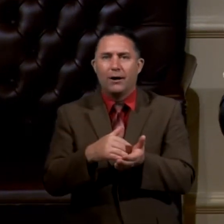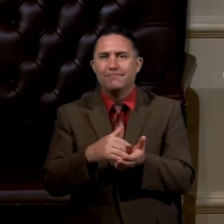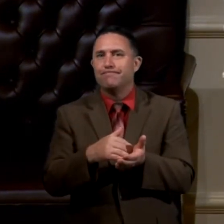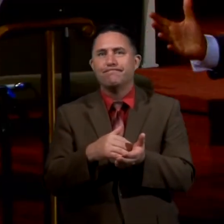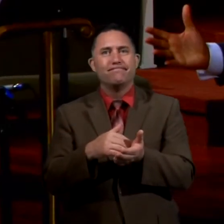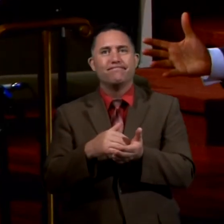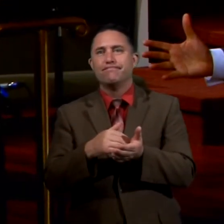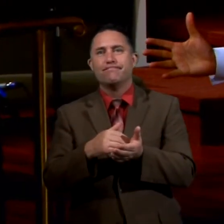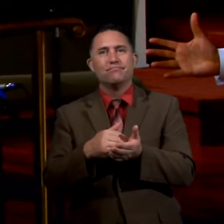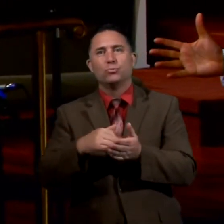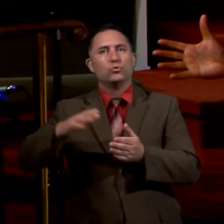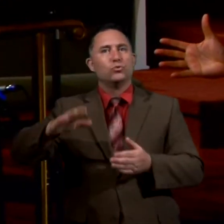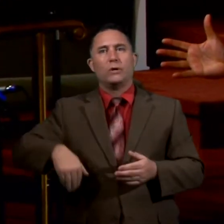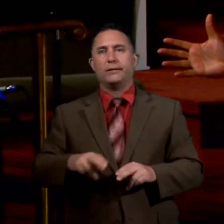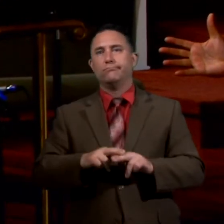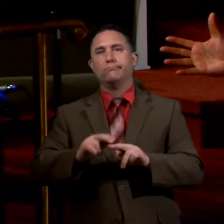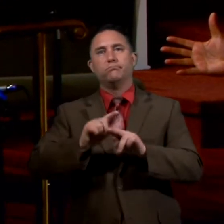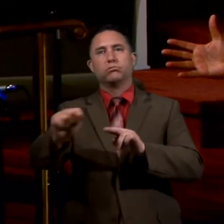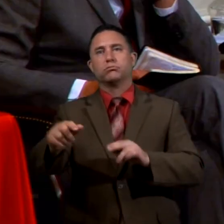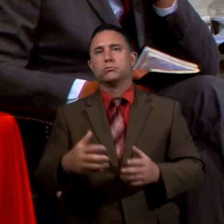but it's too late